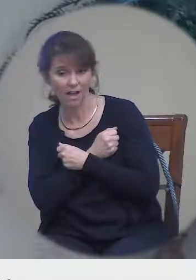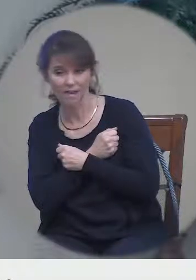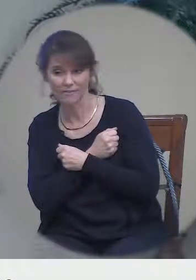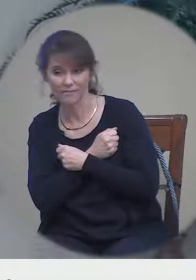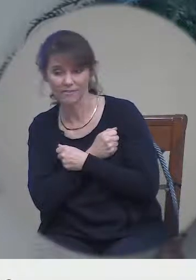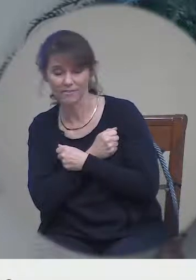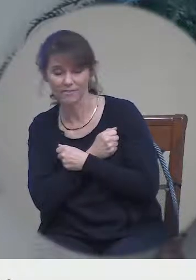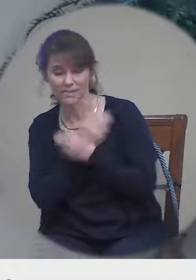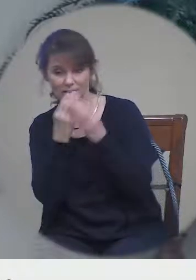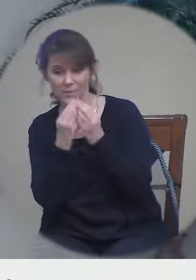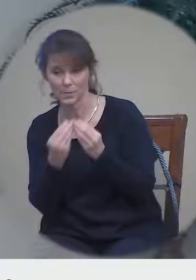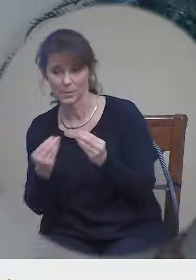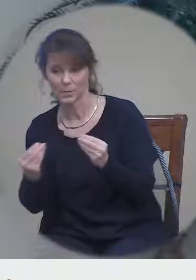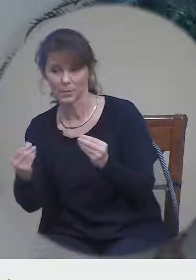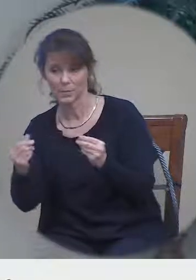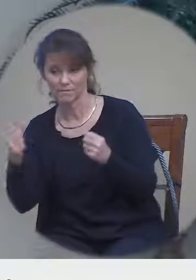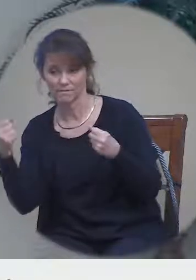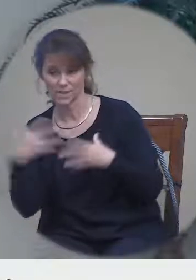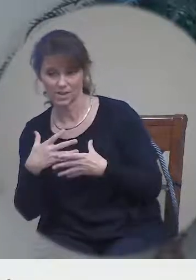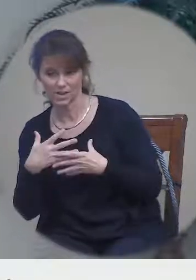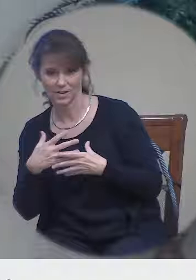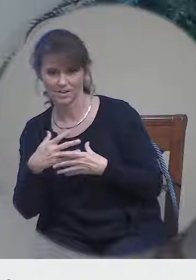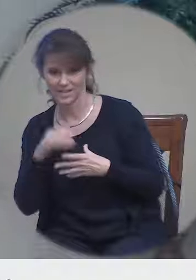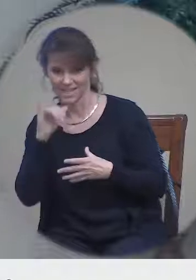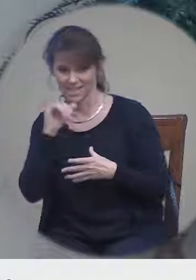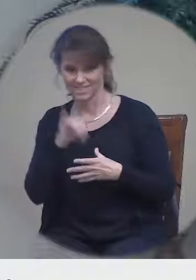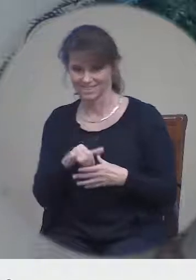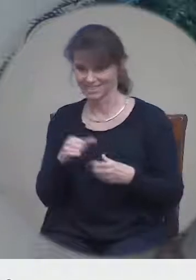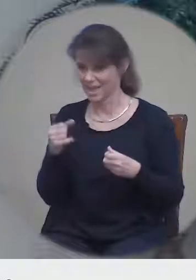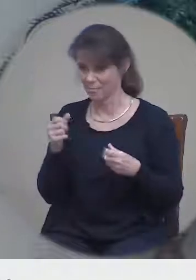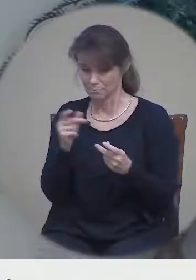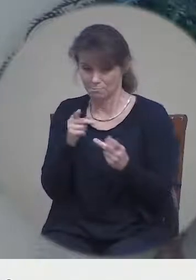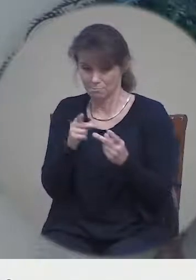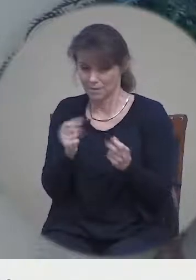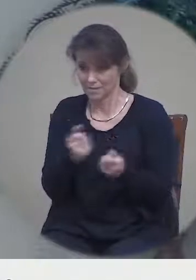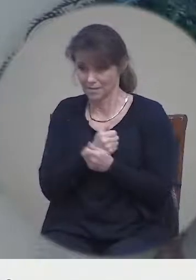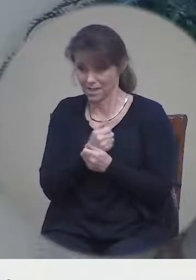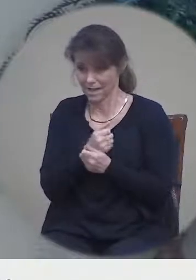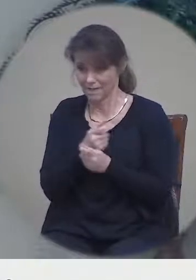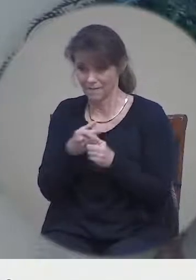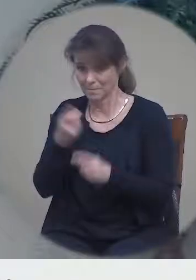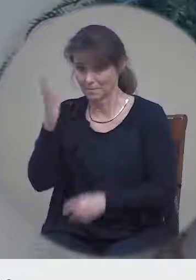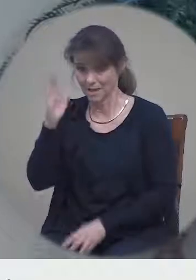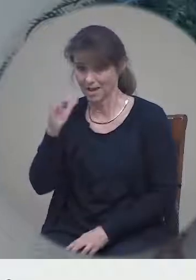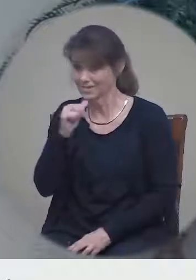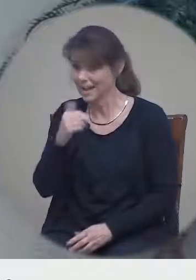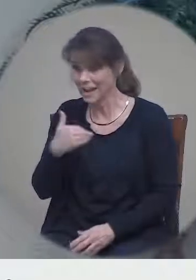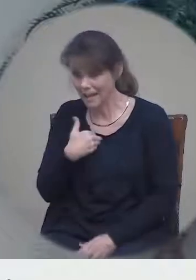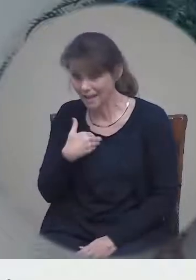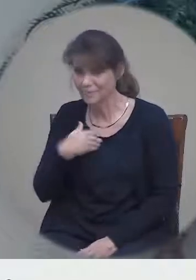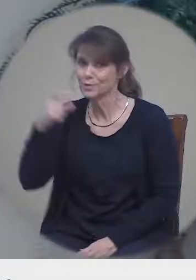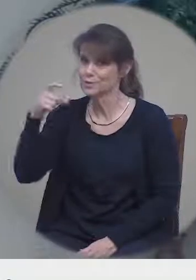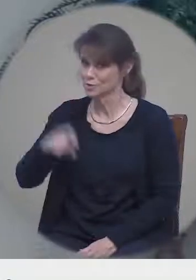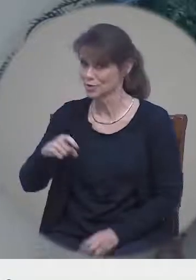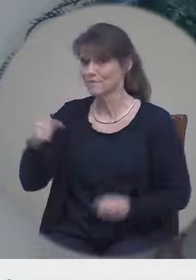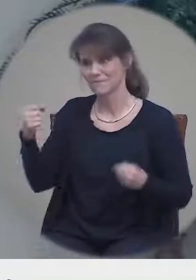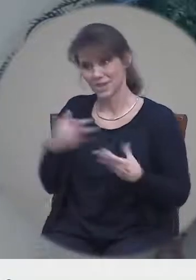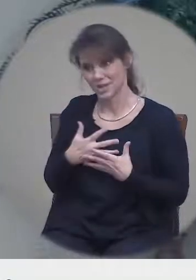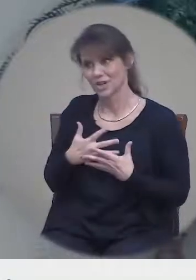that perfect love for God, you better fear. that's right. The Roman letter puts it this way: behold the